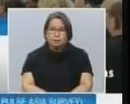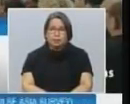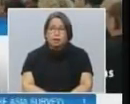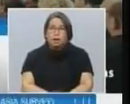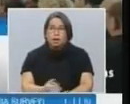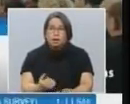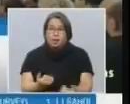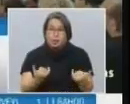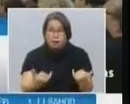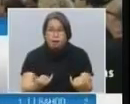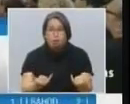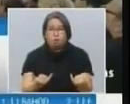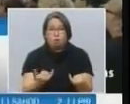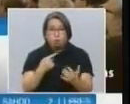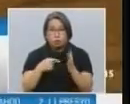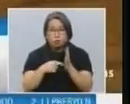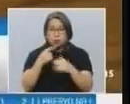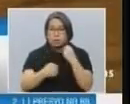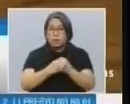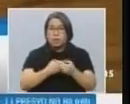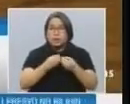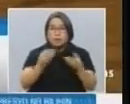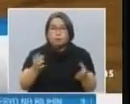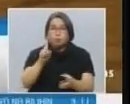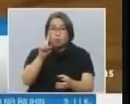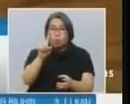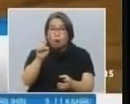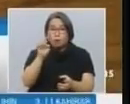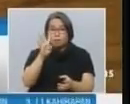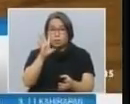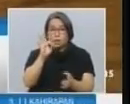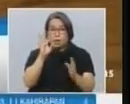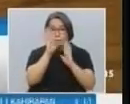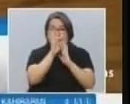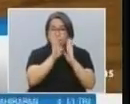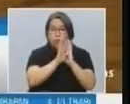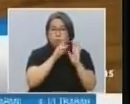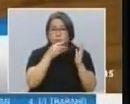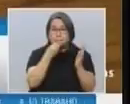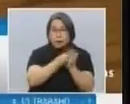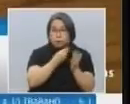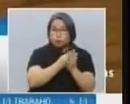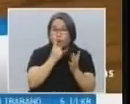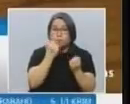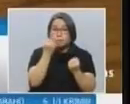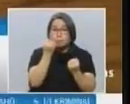This year, we are giving 149 billion pesos worth of subsidies